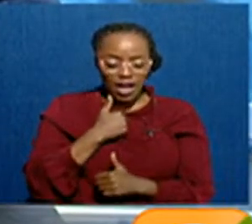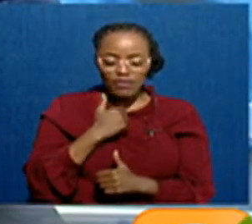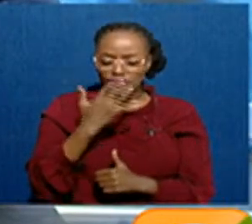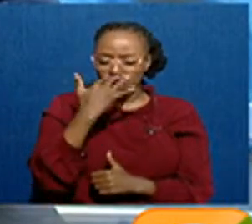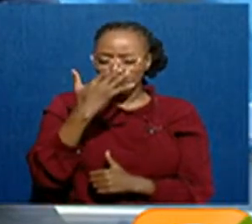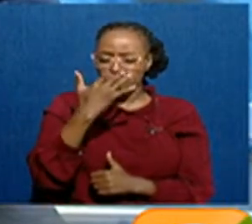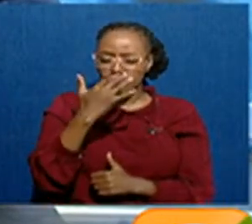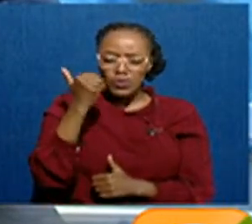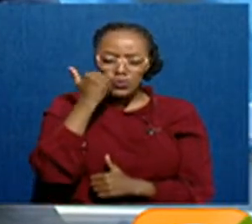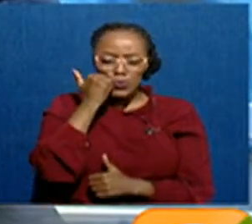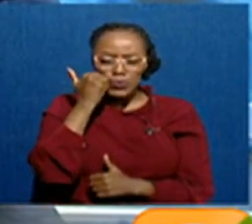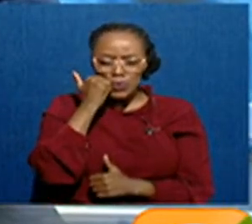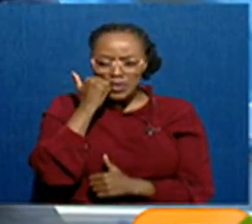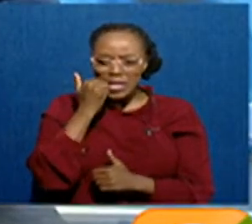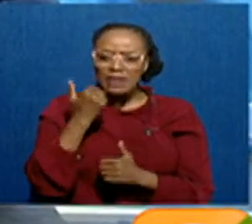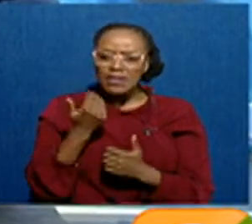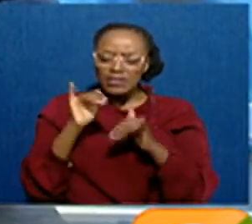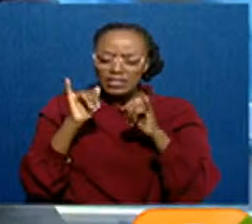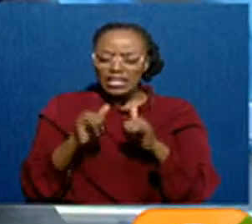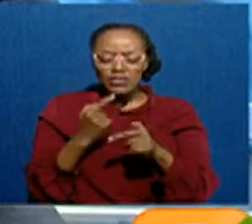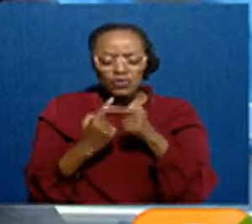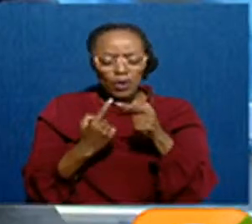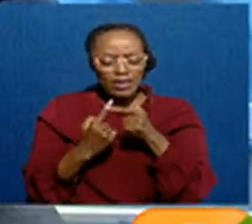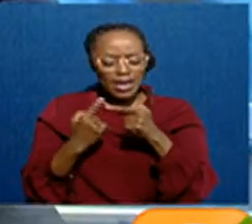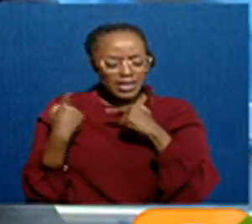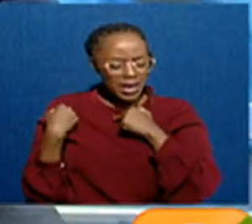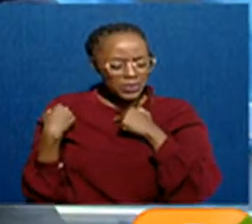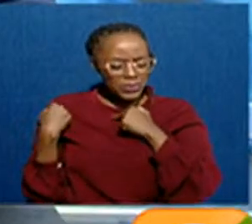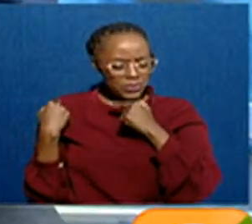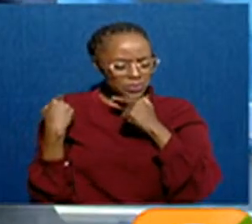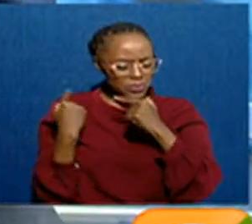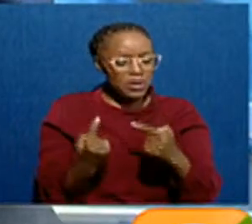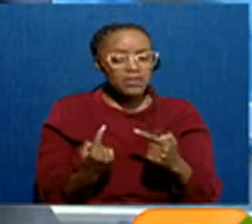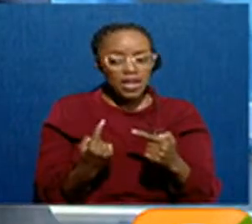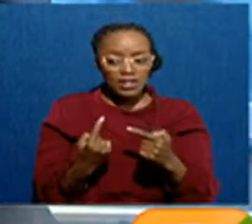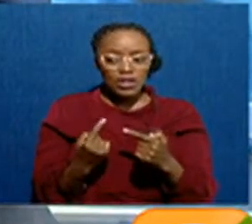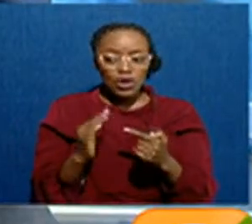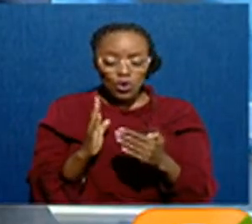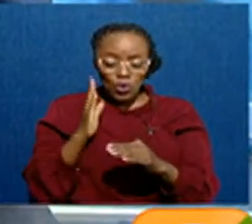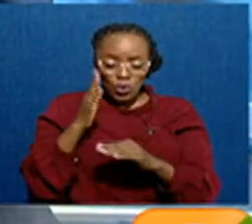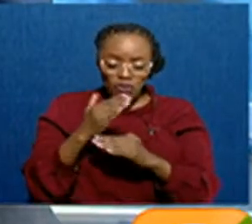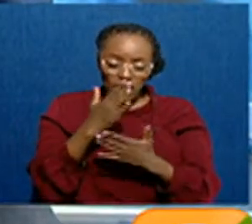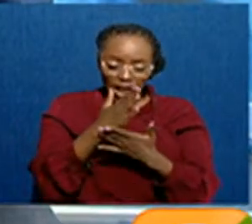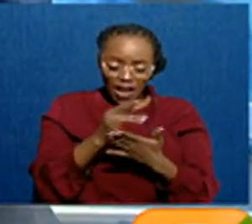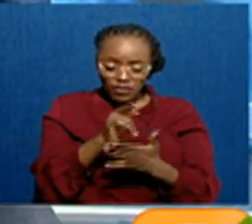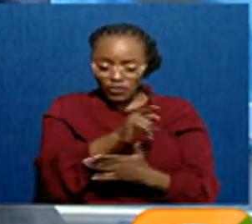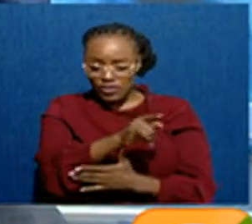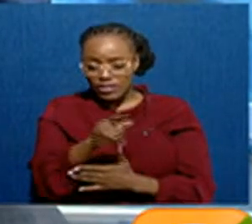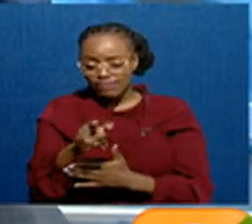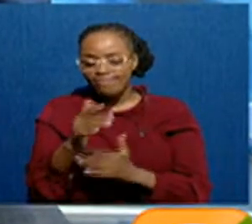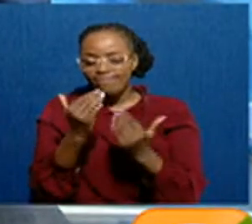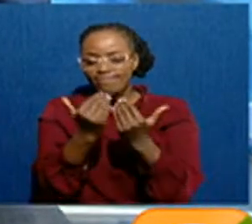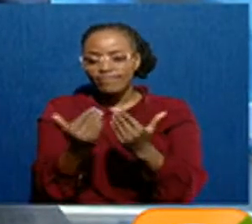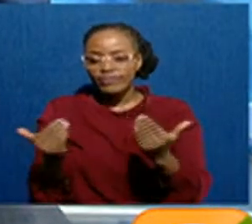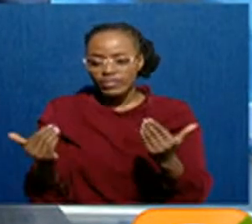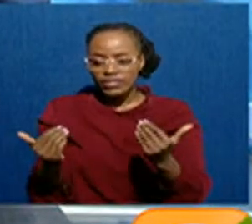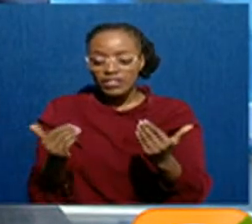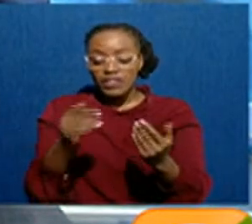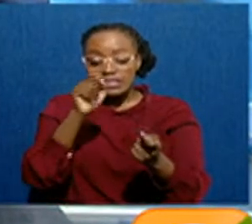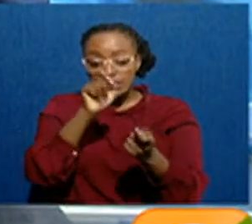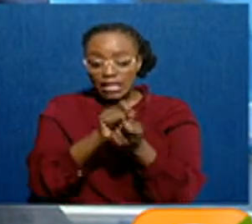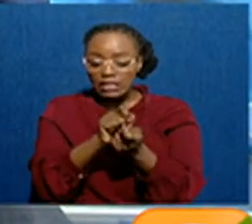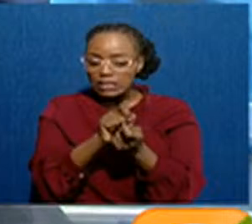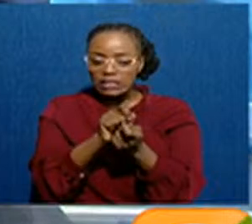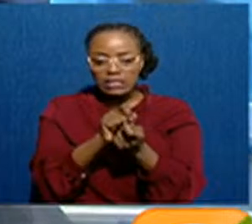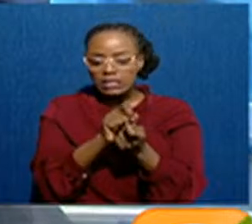that has been around for centuries now. And even worse, more than half of these children are never diagnosed, much